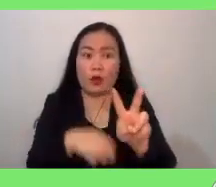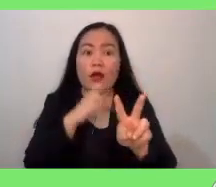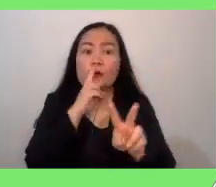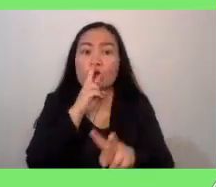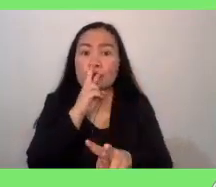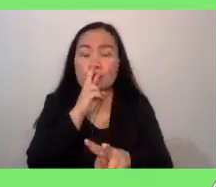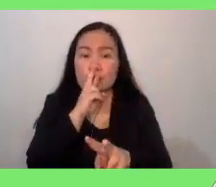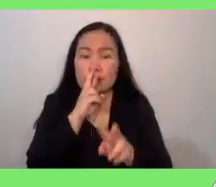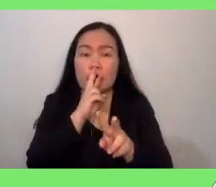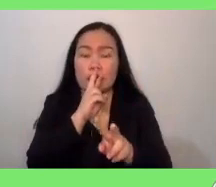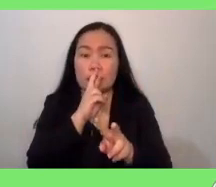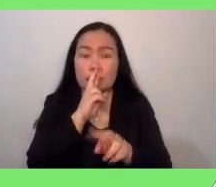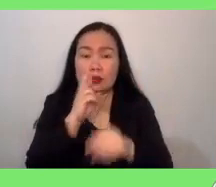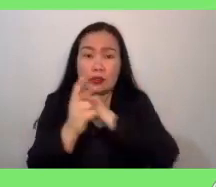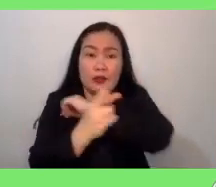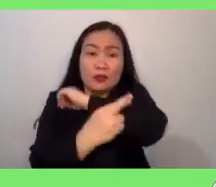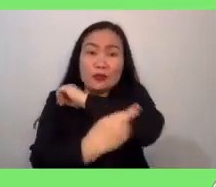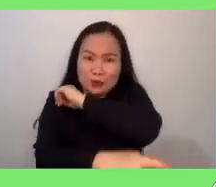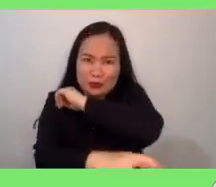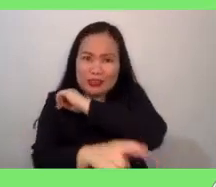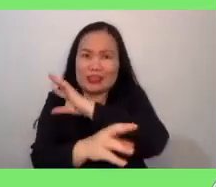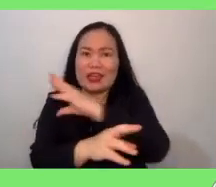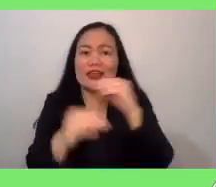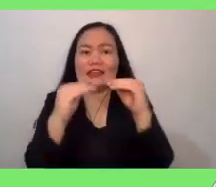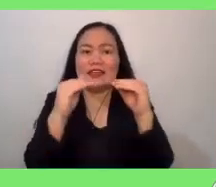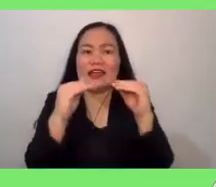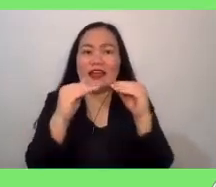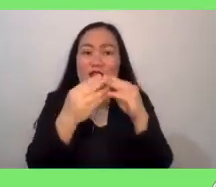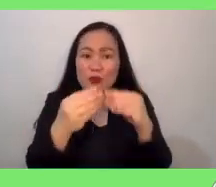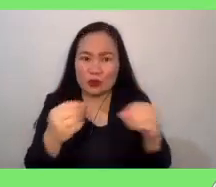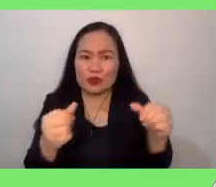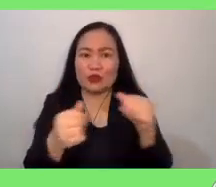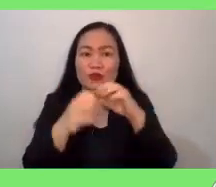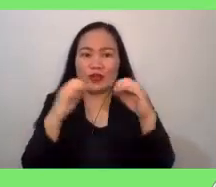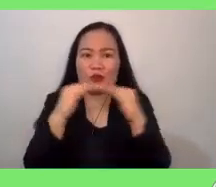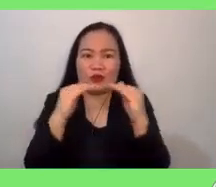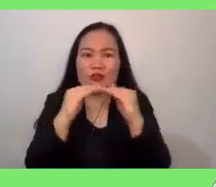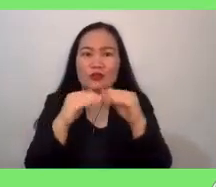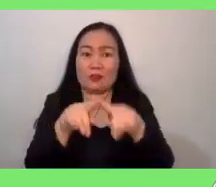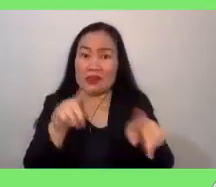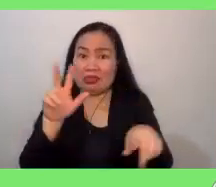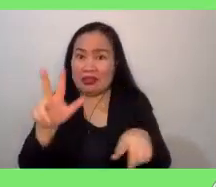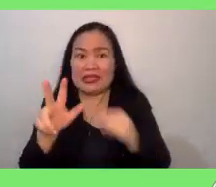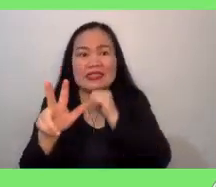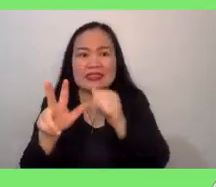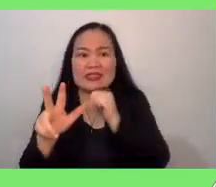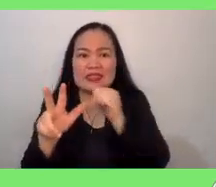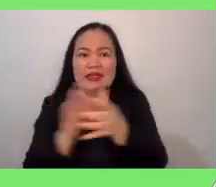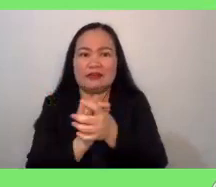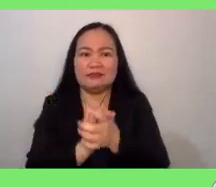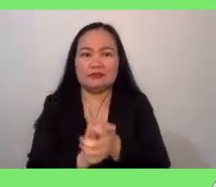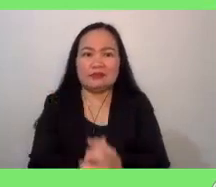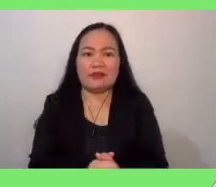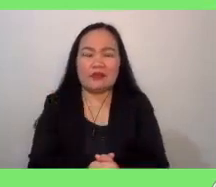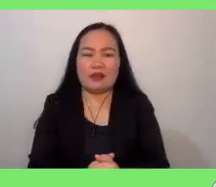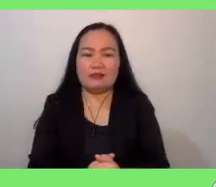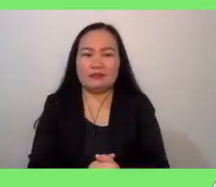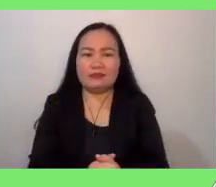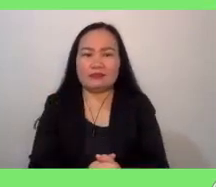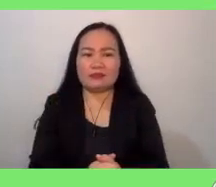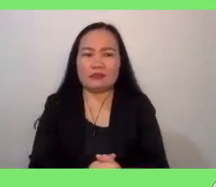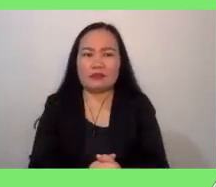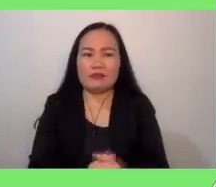the equation, but 3 is not. So, since lumabas dito na parehong true,